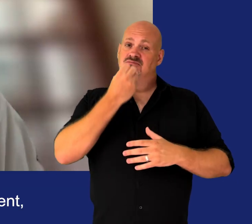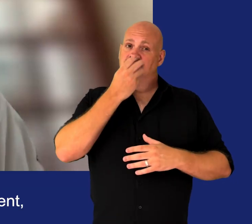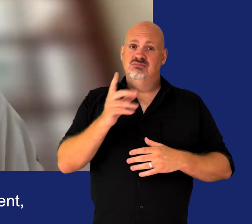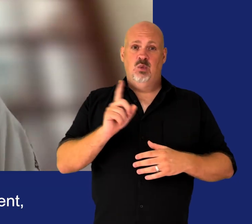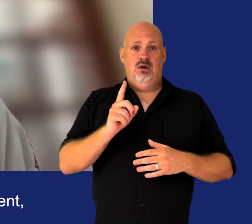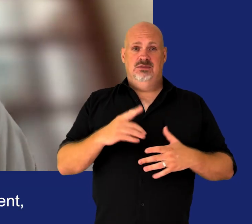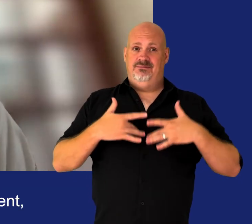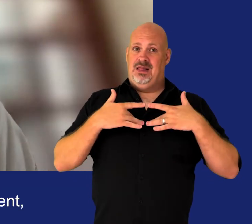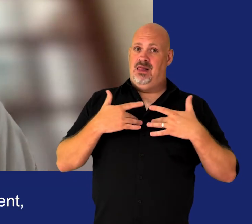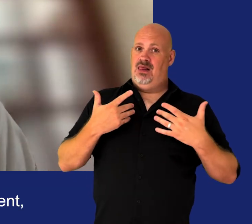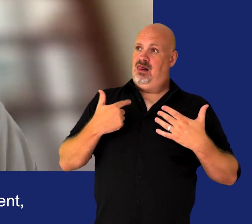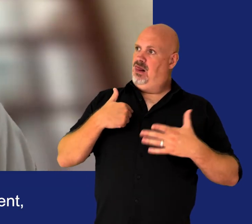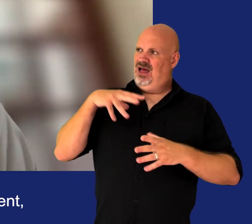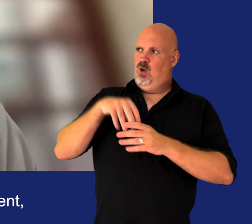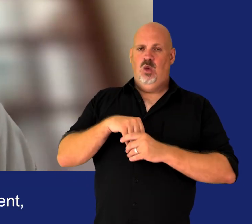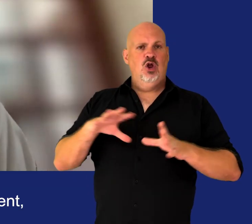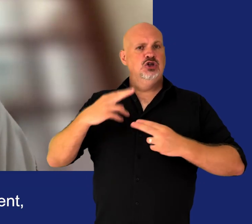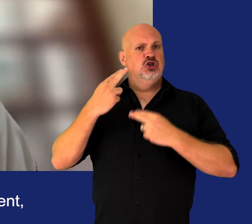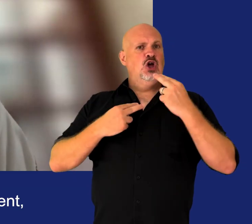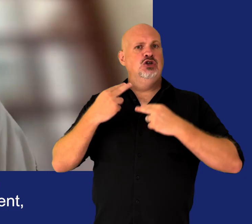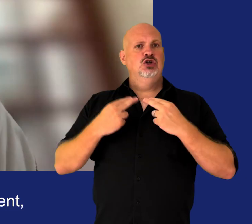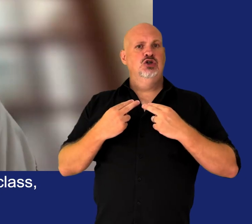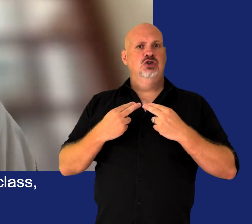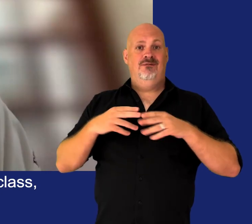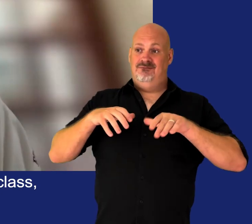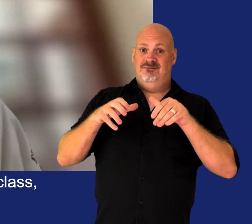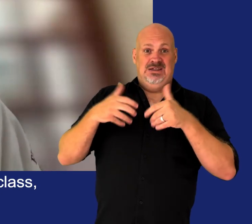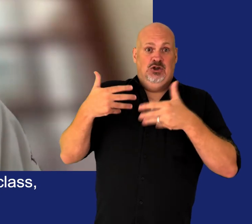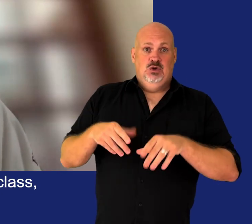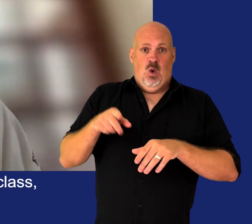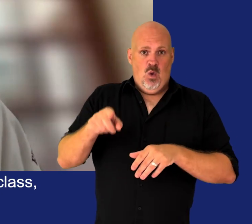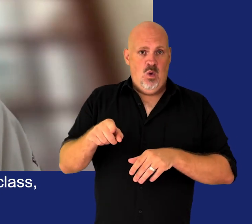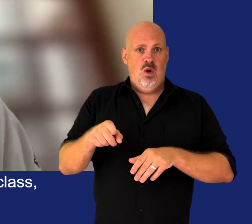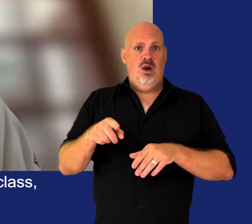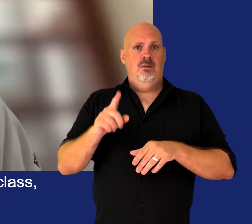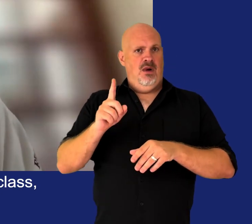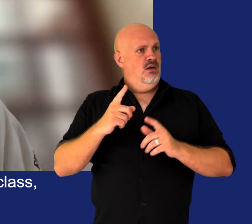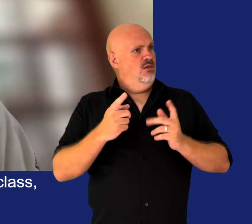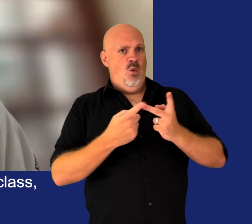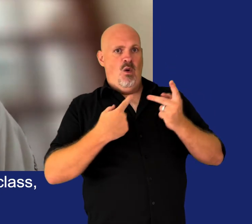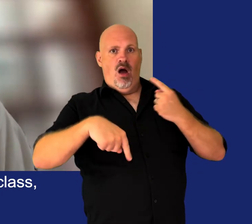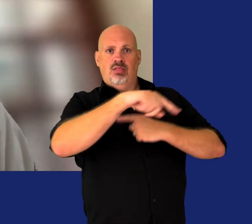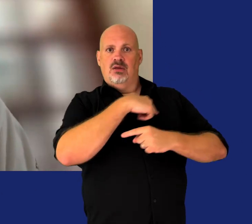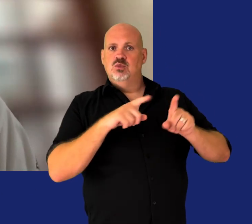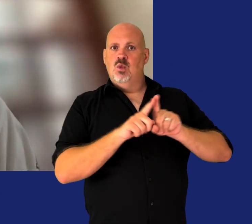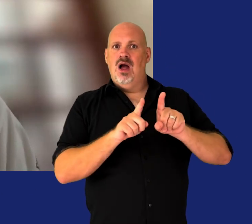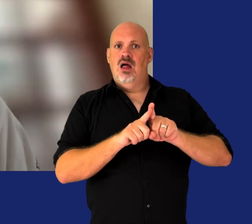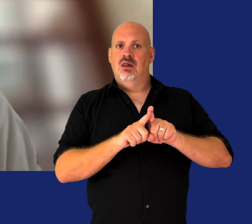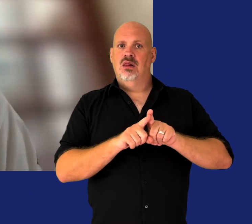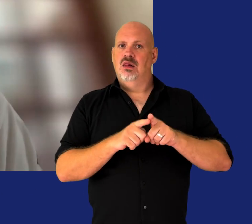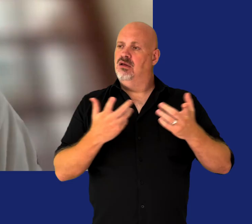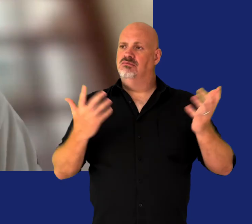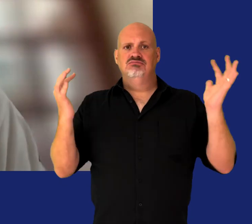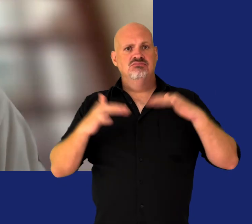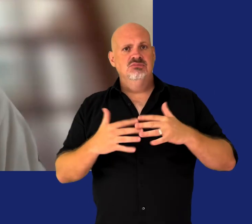great thing is there's a feeling of inclusion rather than judgment, not just from the physio who takes the class, but from everybody else as well. So it's